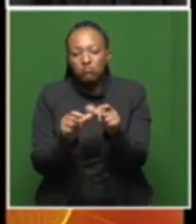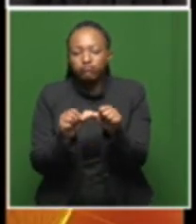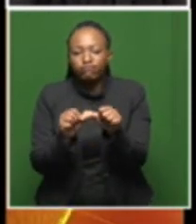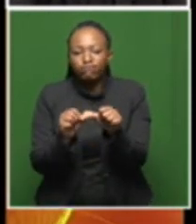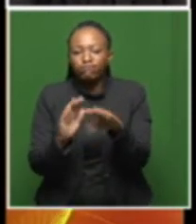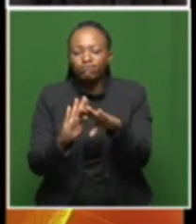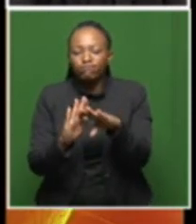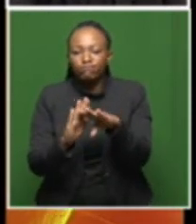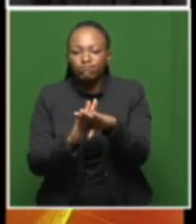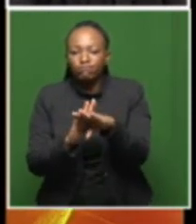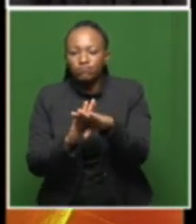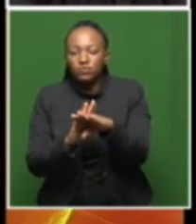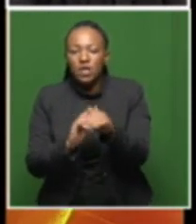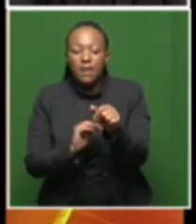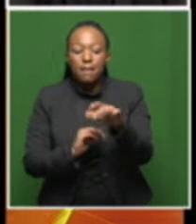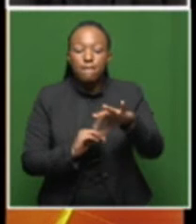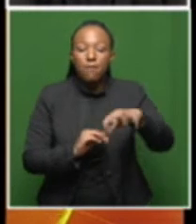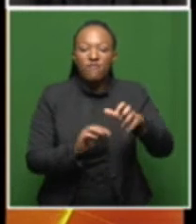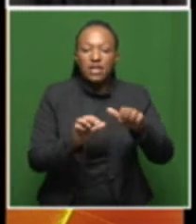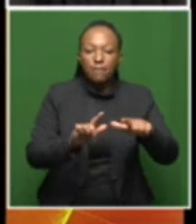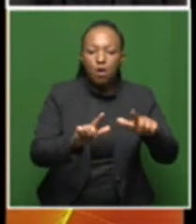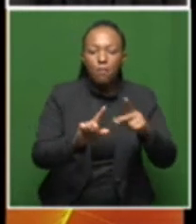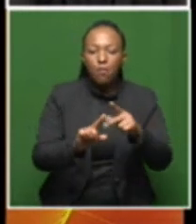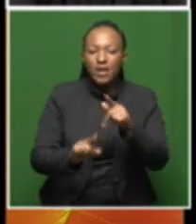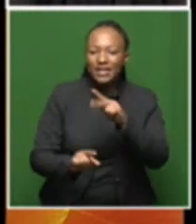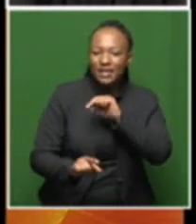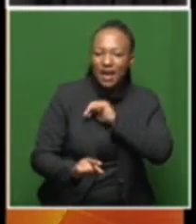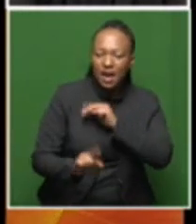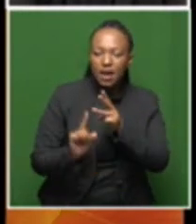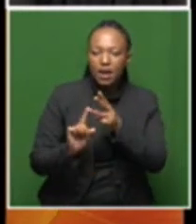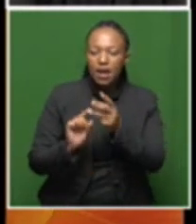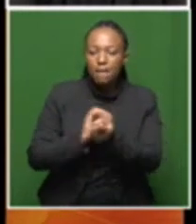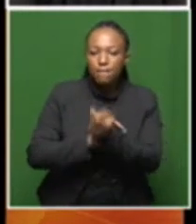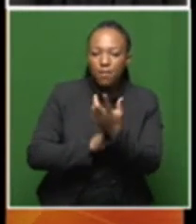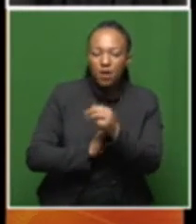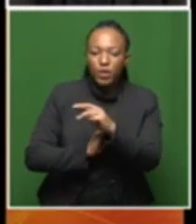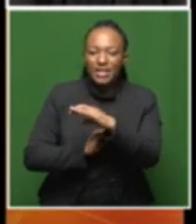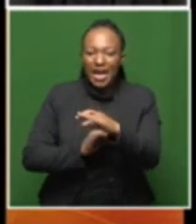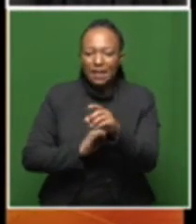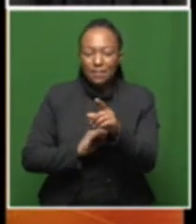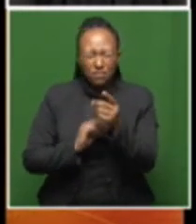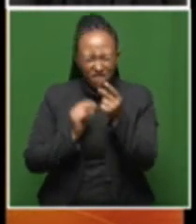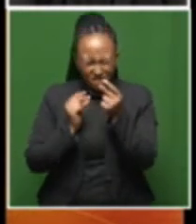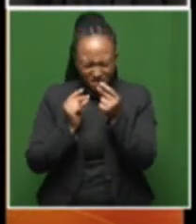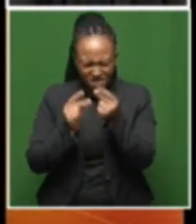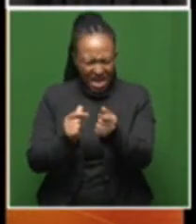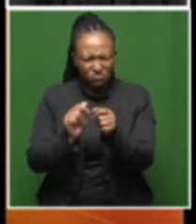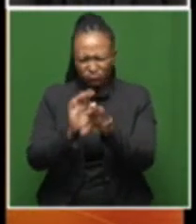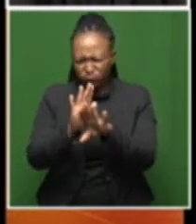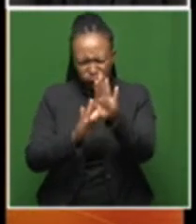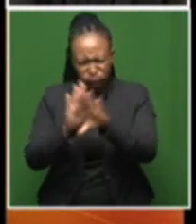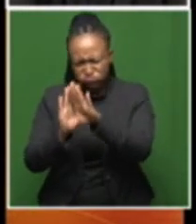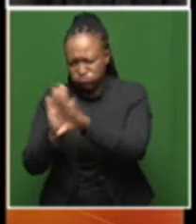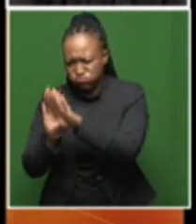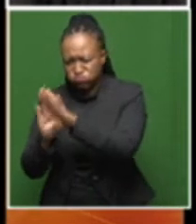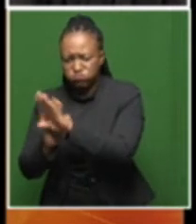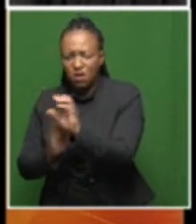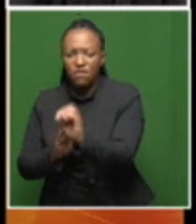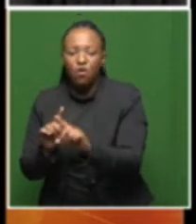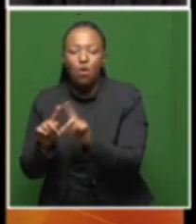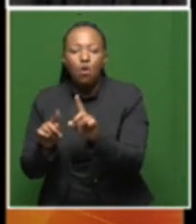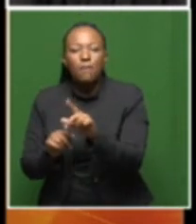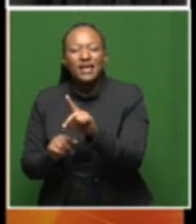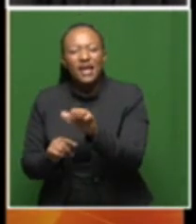other provinces, especially Limpopo, KwaZulu-Natal, Mapumalanga, and Western Cape, is showing a fast increase of numbers driven